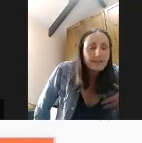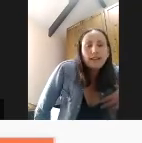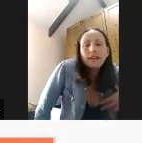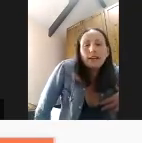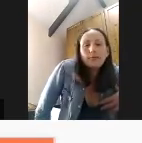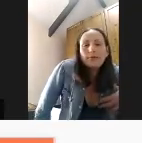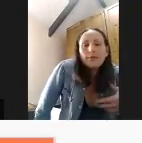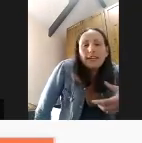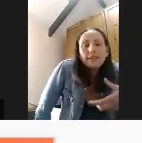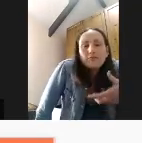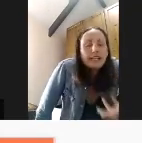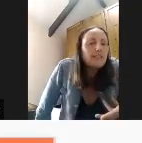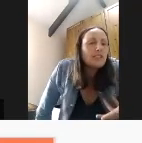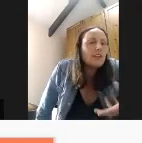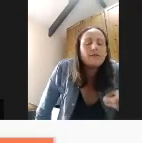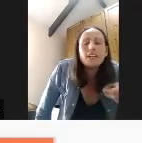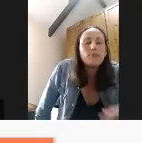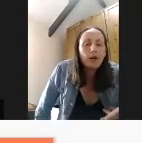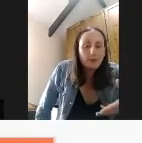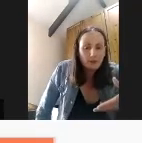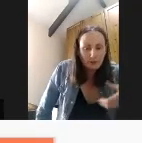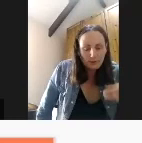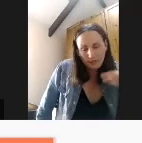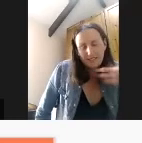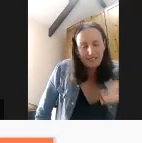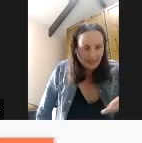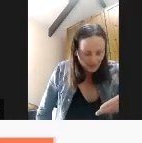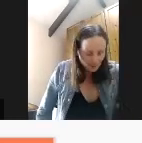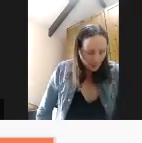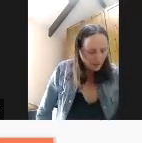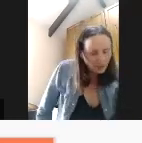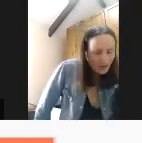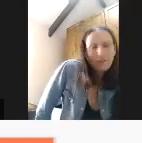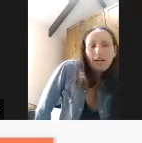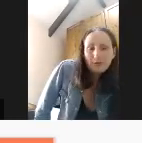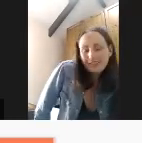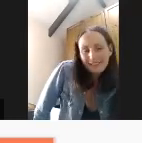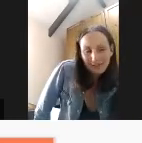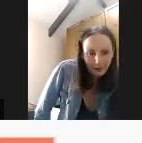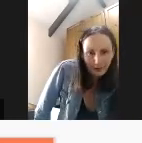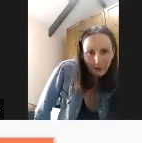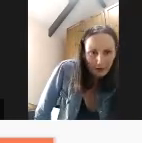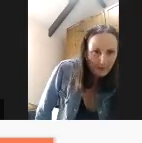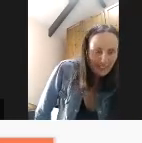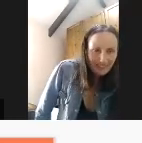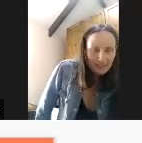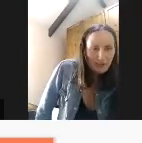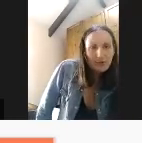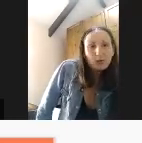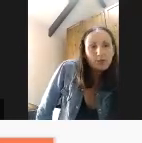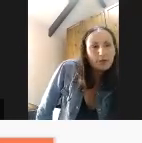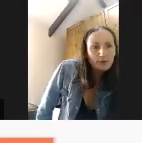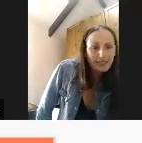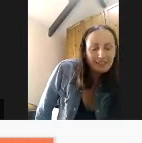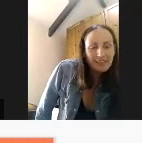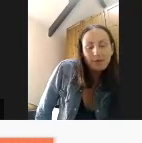businesses that really don't give any empowerment or a sense of vibrancy to our local economies. And so when we